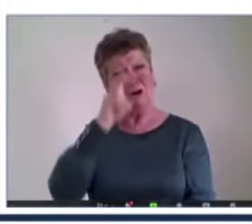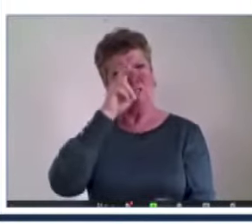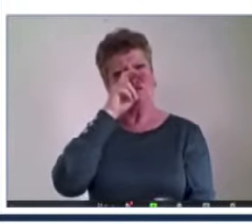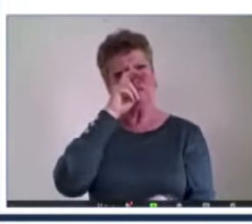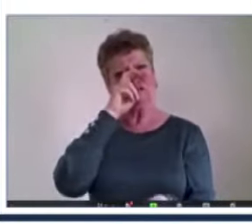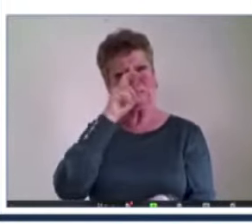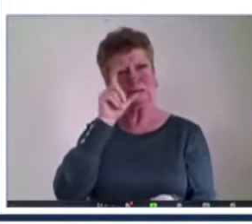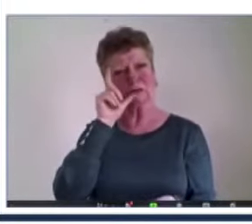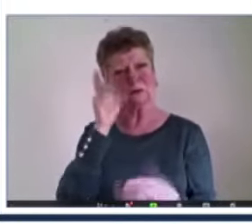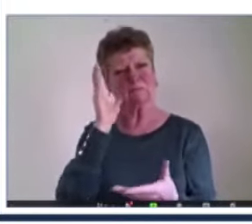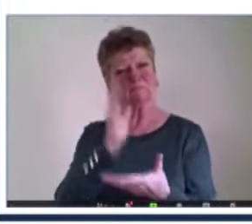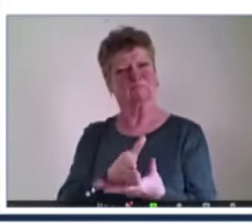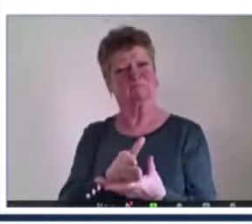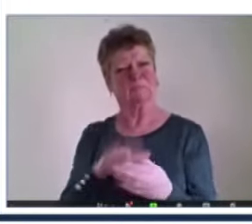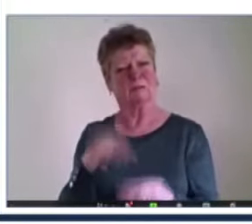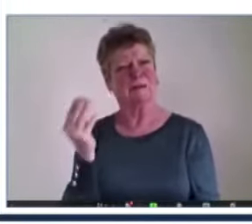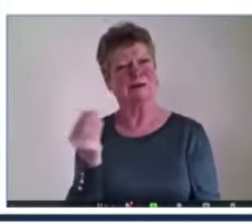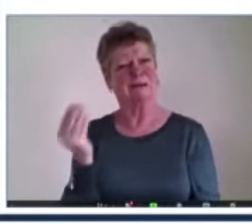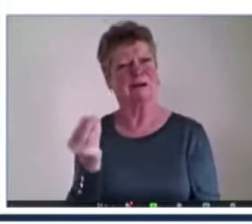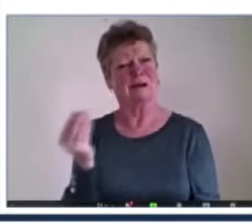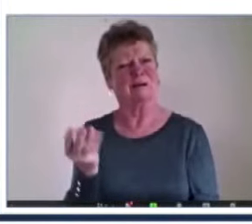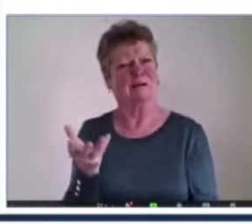on Monday.